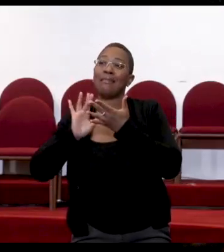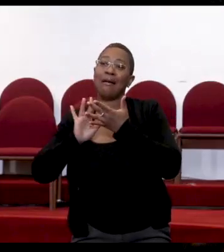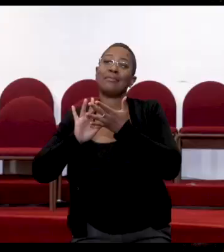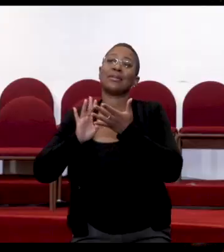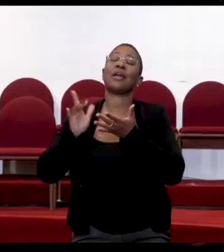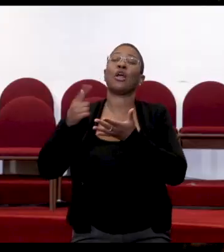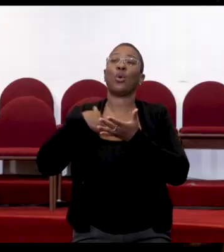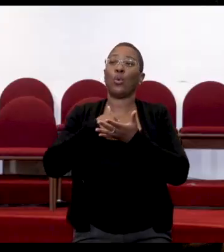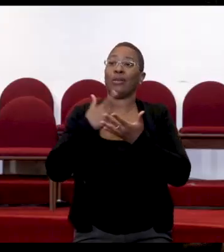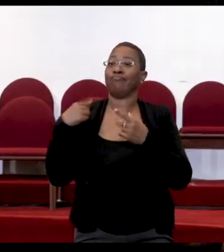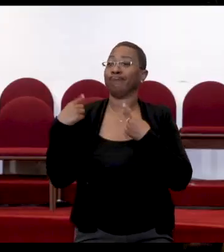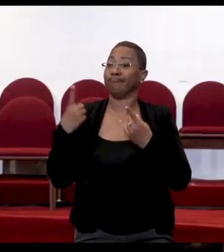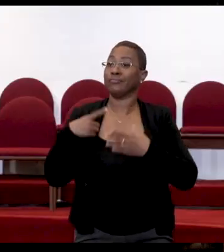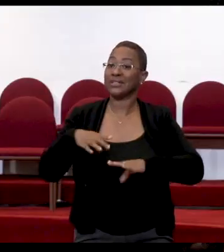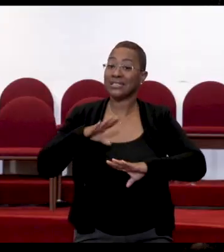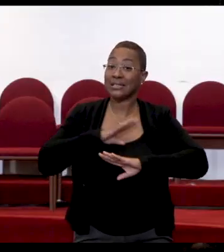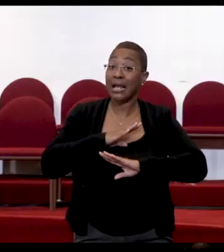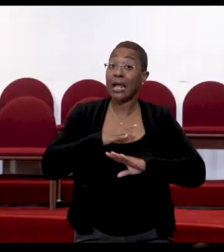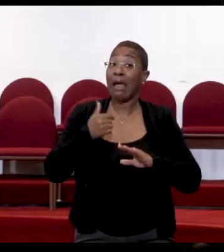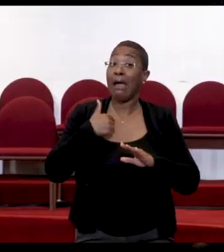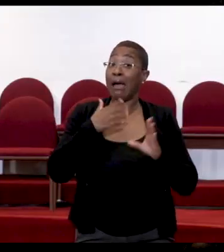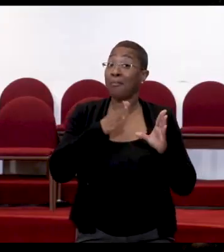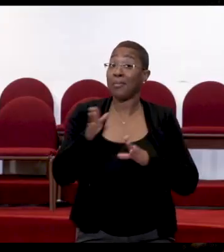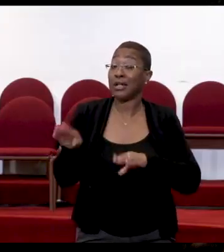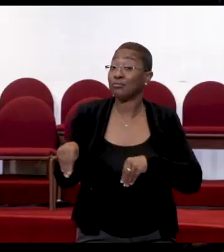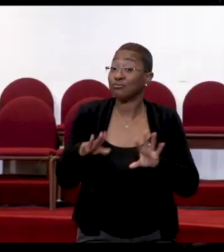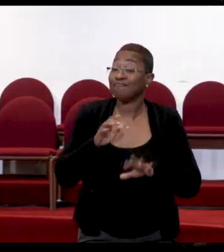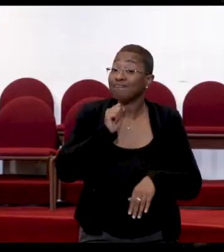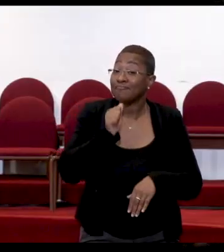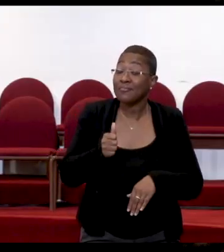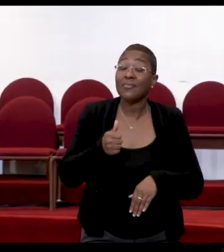very satisfied. I do not plan on going anywhere,